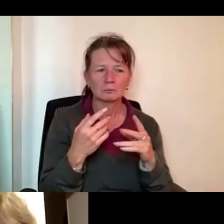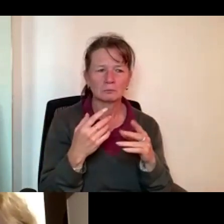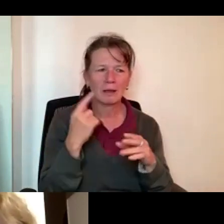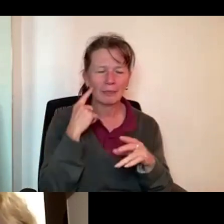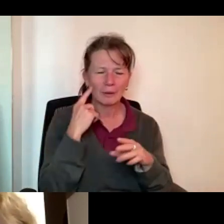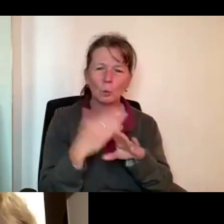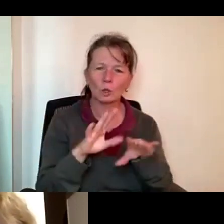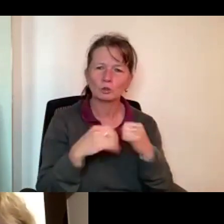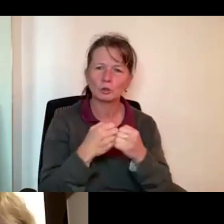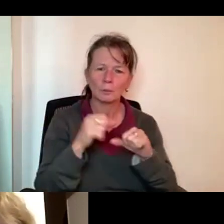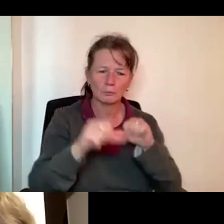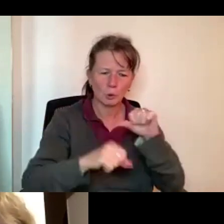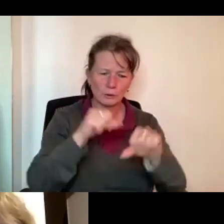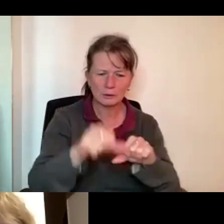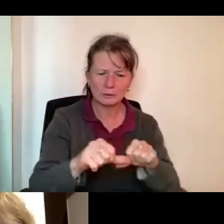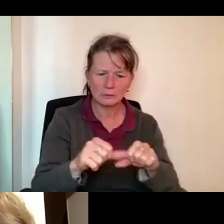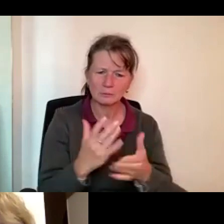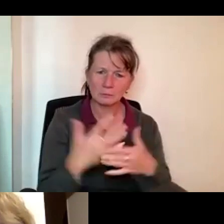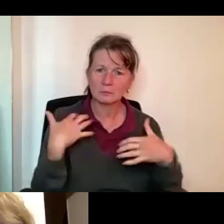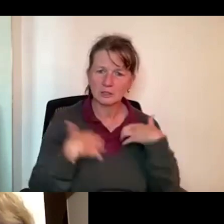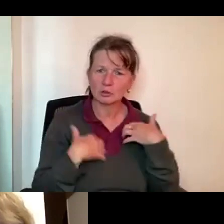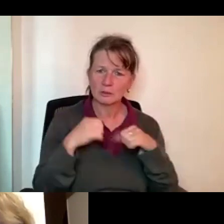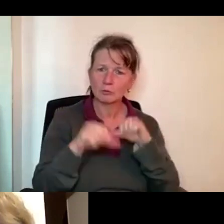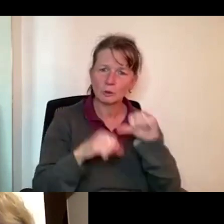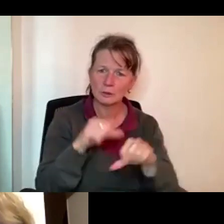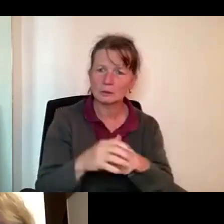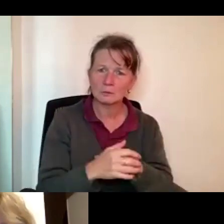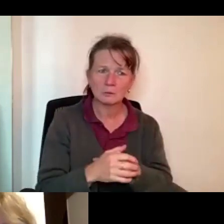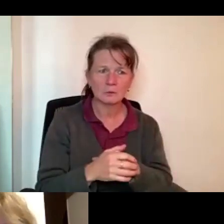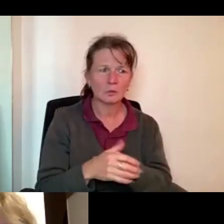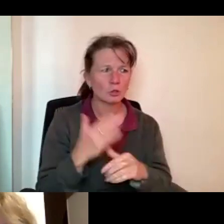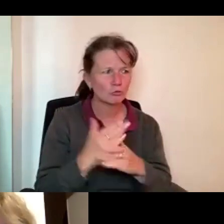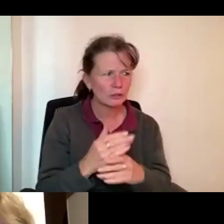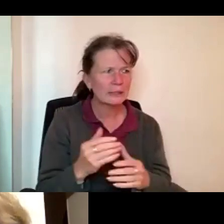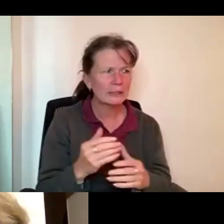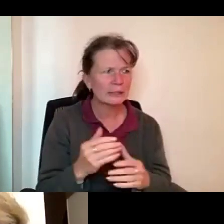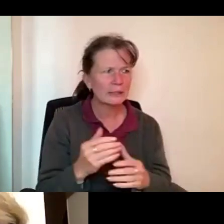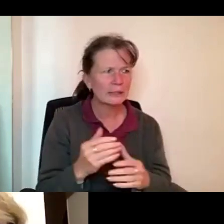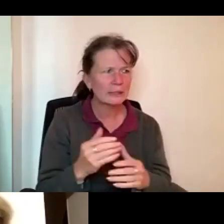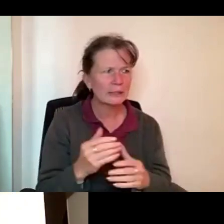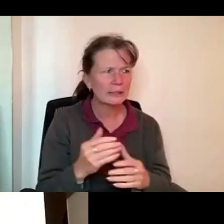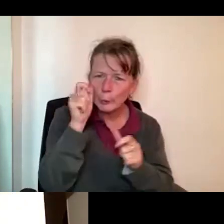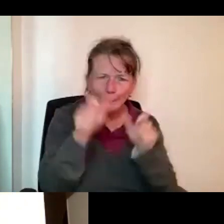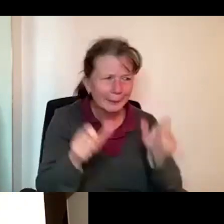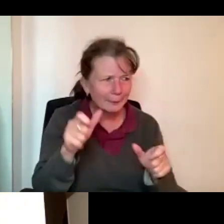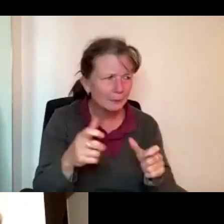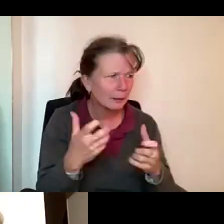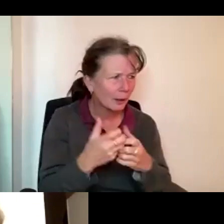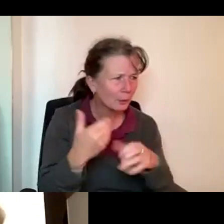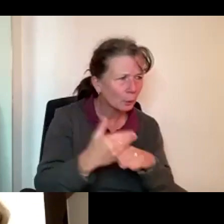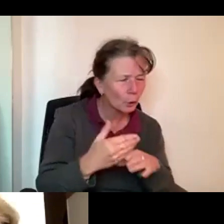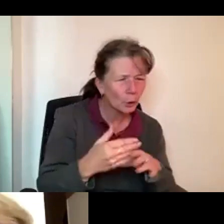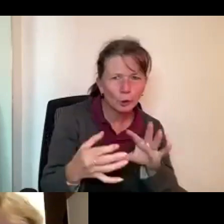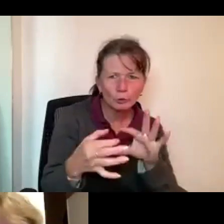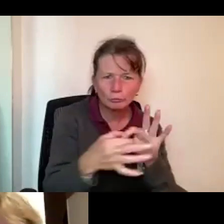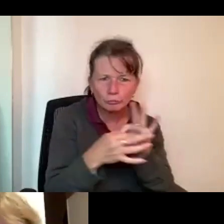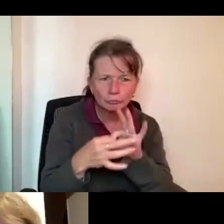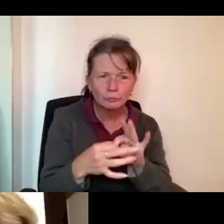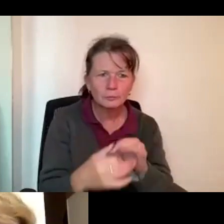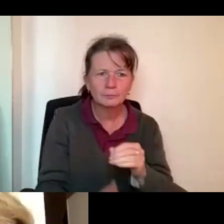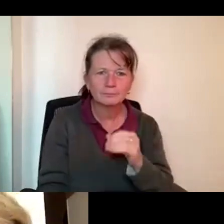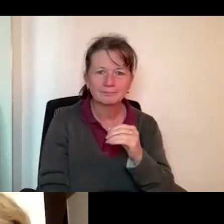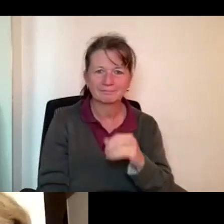exciting process, and where you really get to know people as well. Anyway,